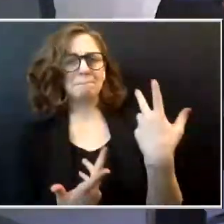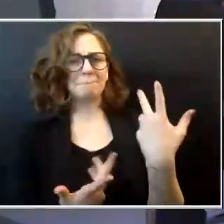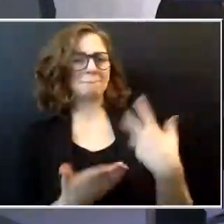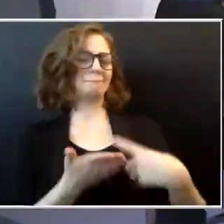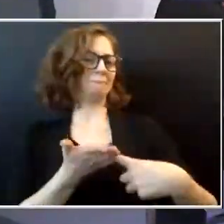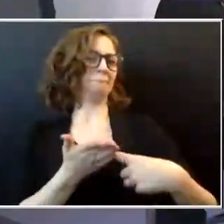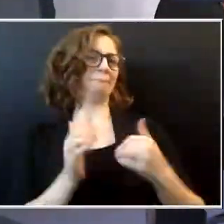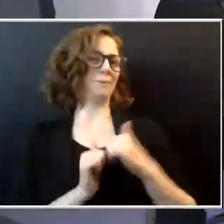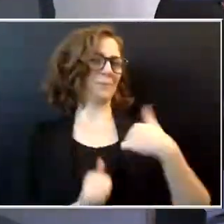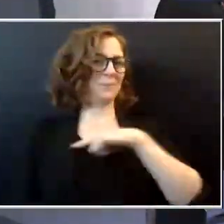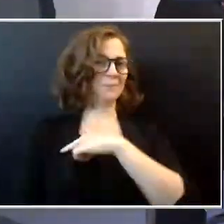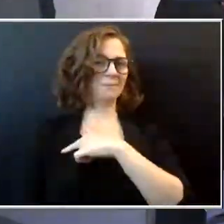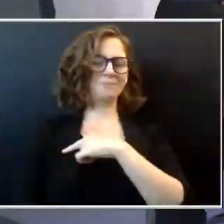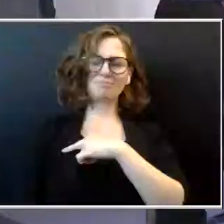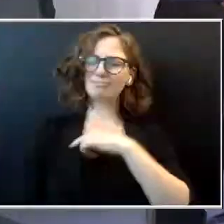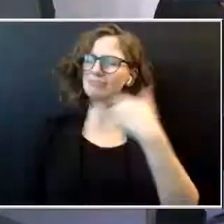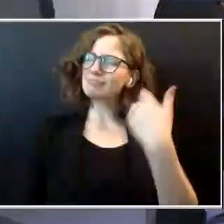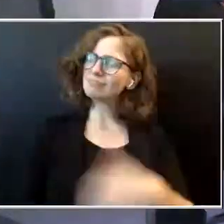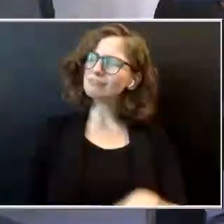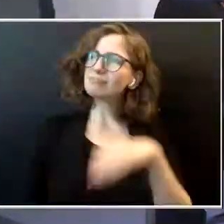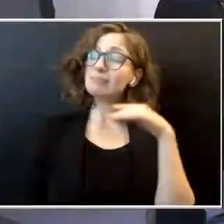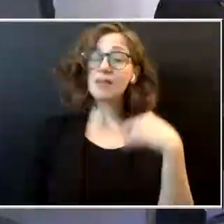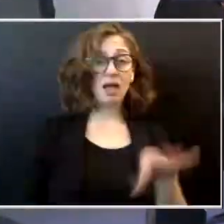has flash been used on humans yet?